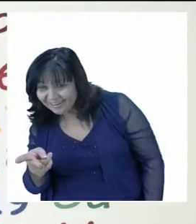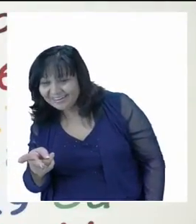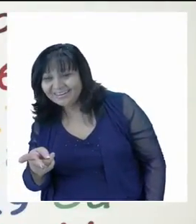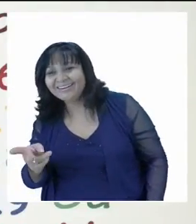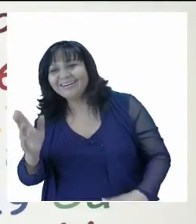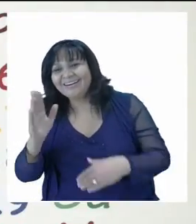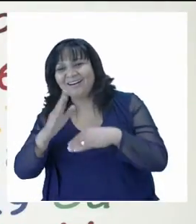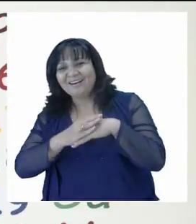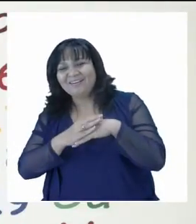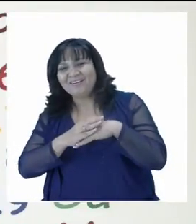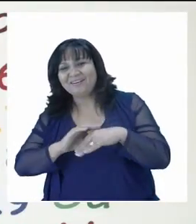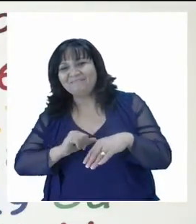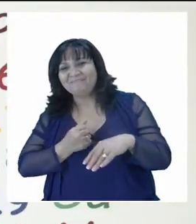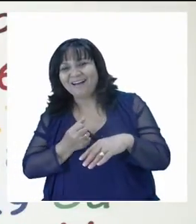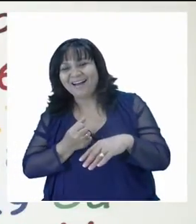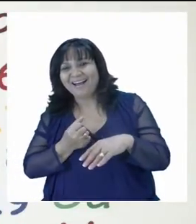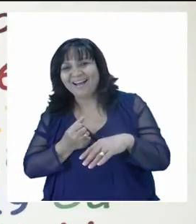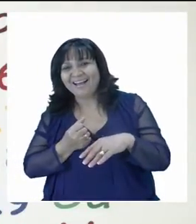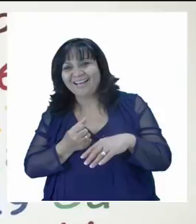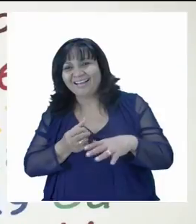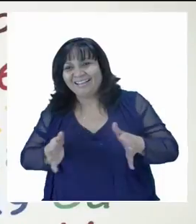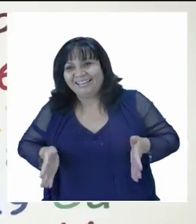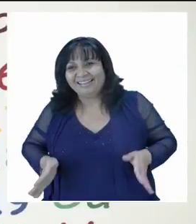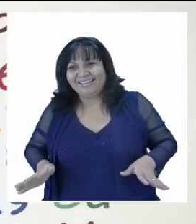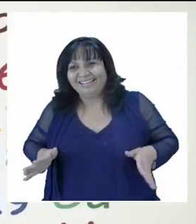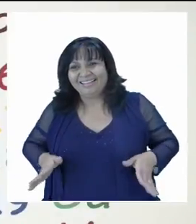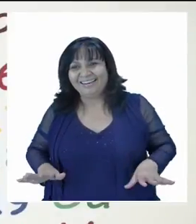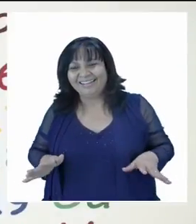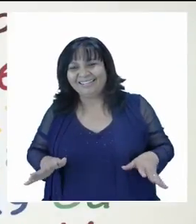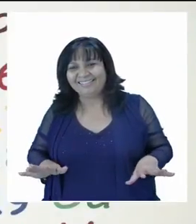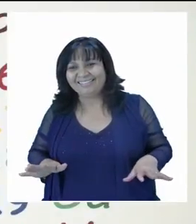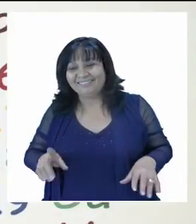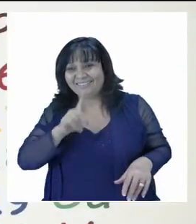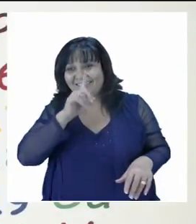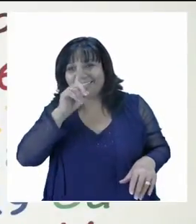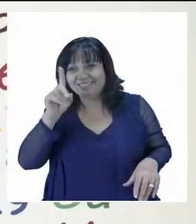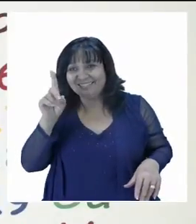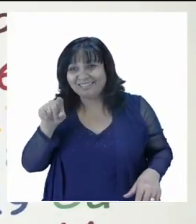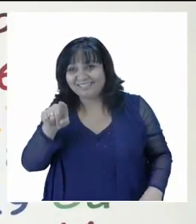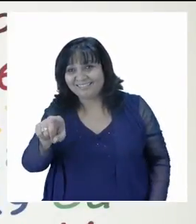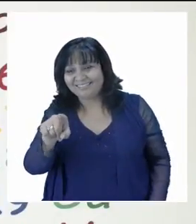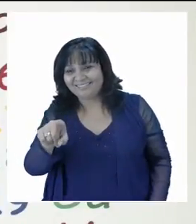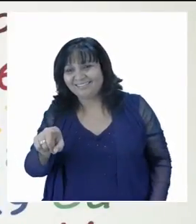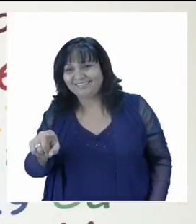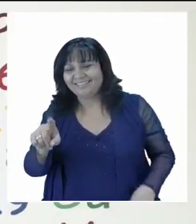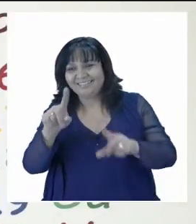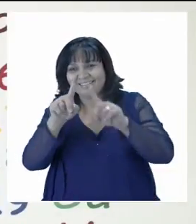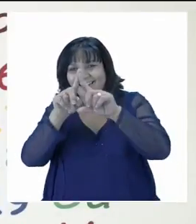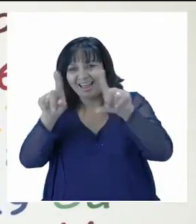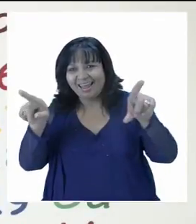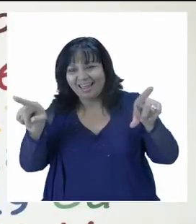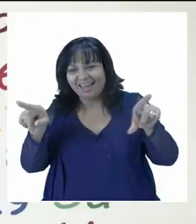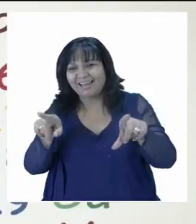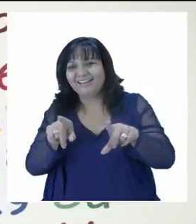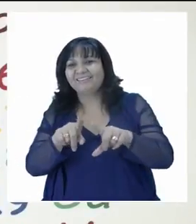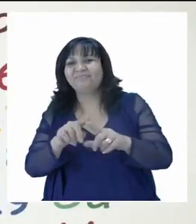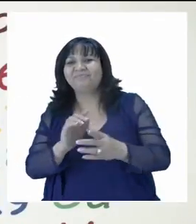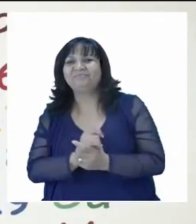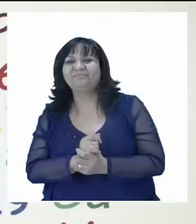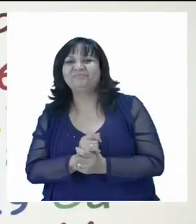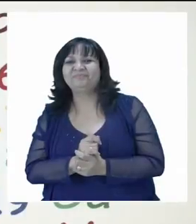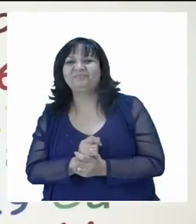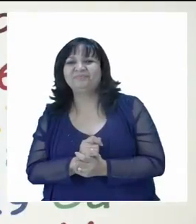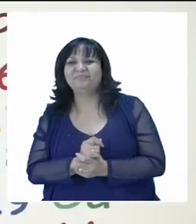my dress. So if you look carefully, this is a triangle, and I